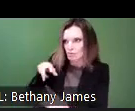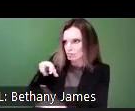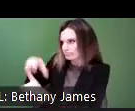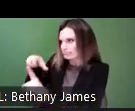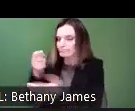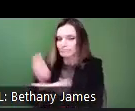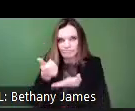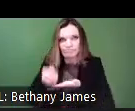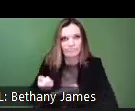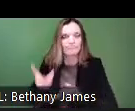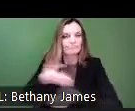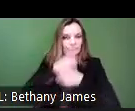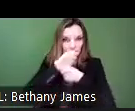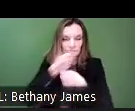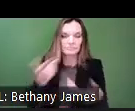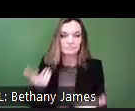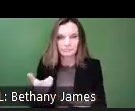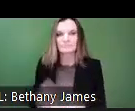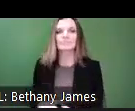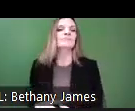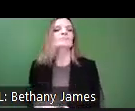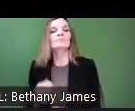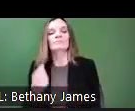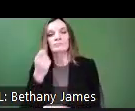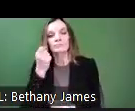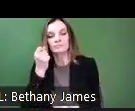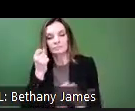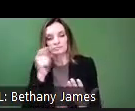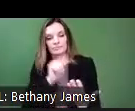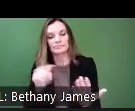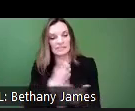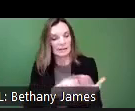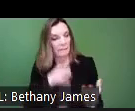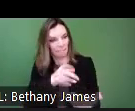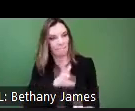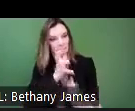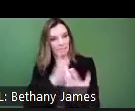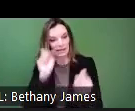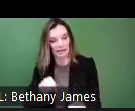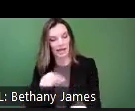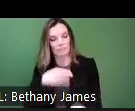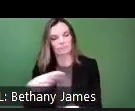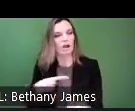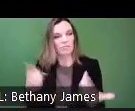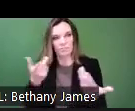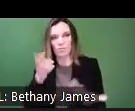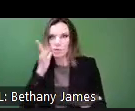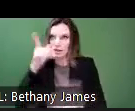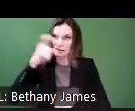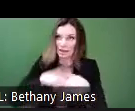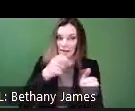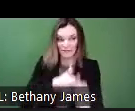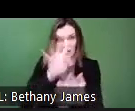automatic expungement. There are limitations to that. So there may be crimes that you could have a conviction for that